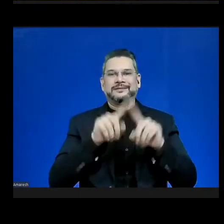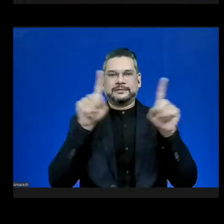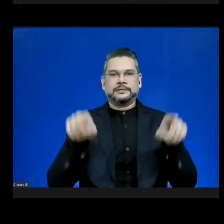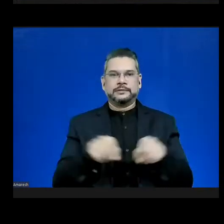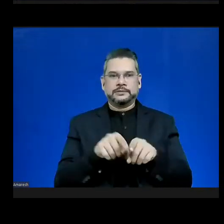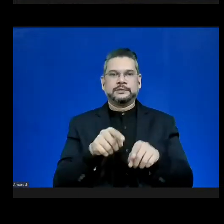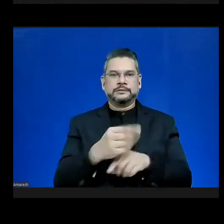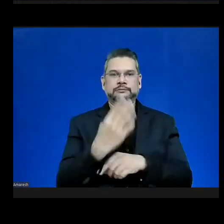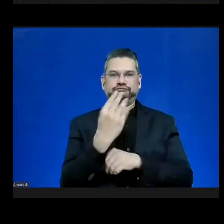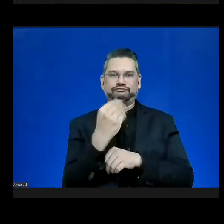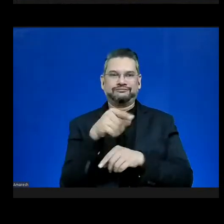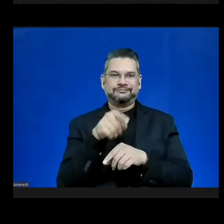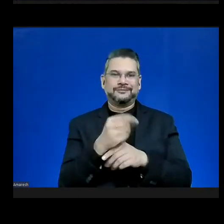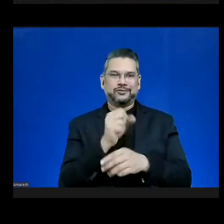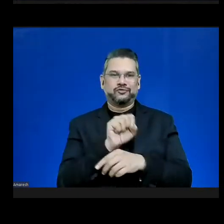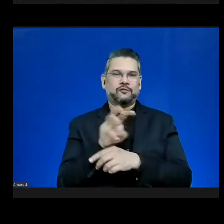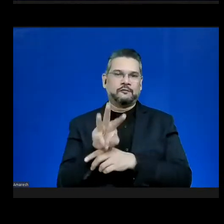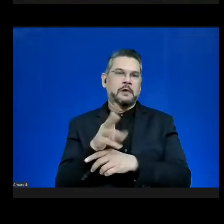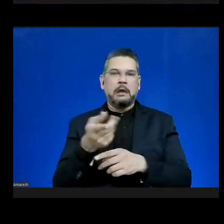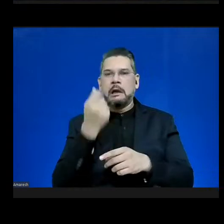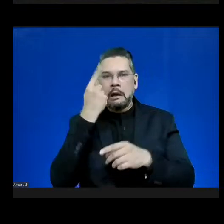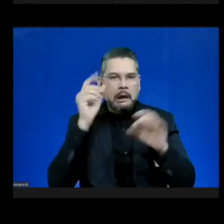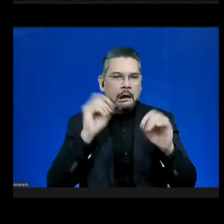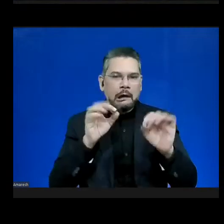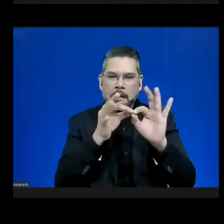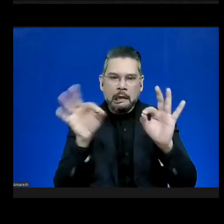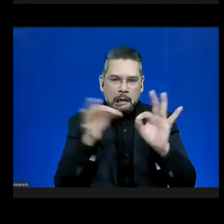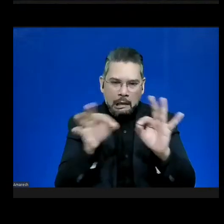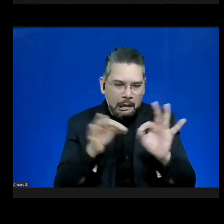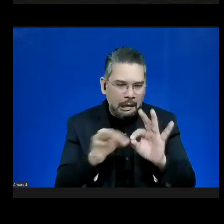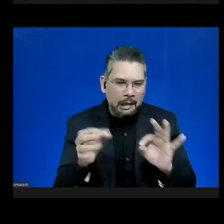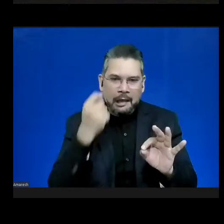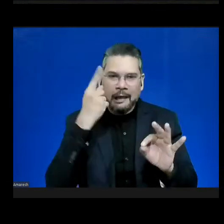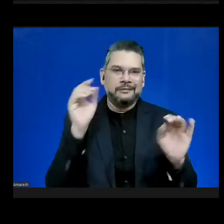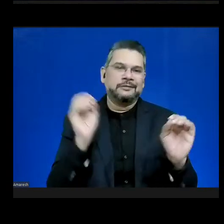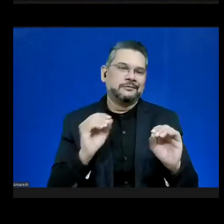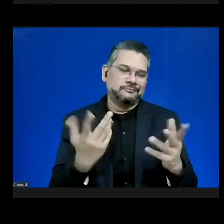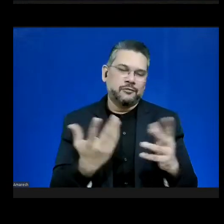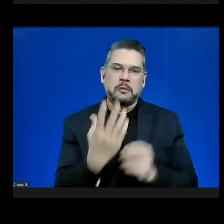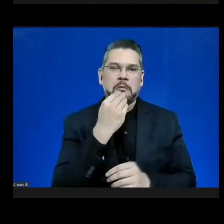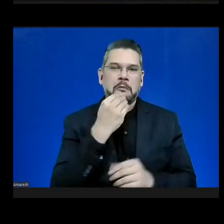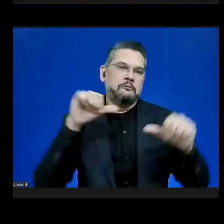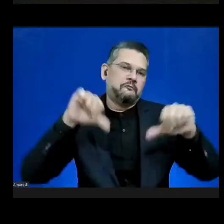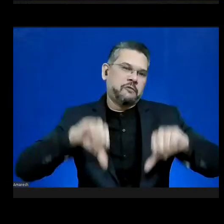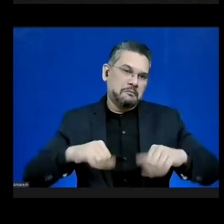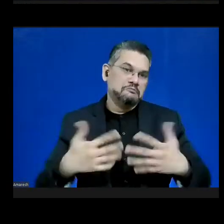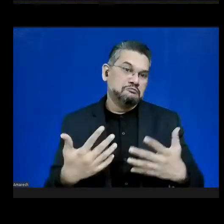identify uh, what exactly is the text all about, and they will not be able to read it.